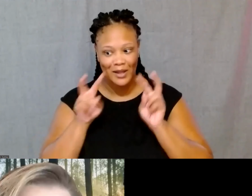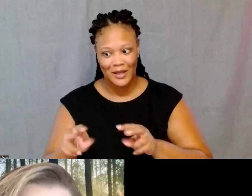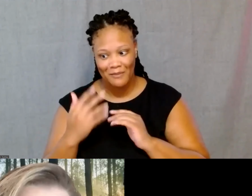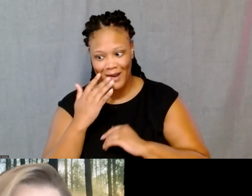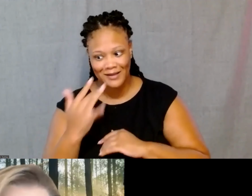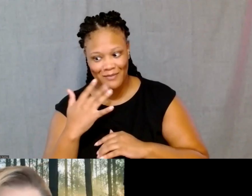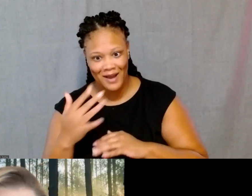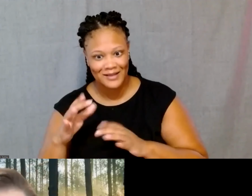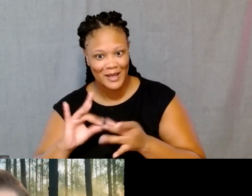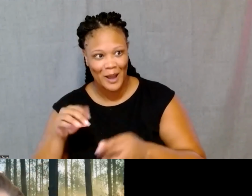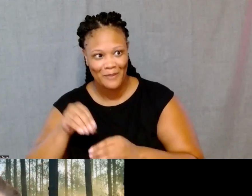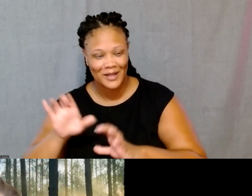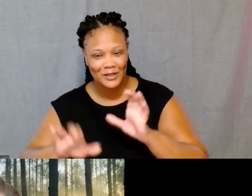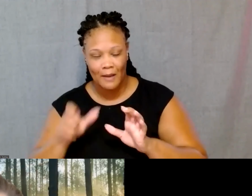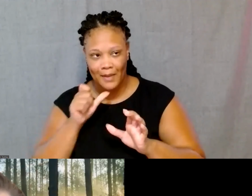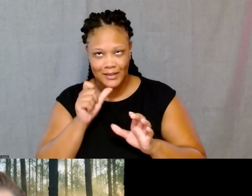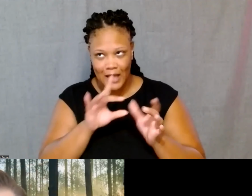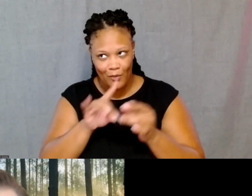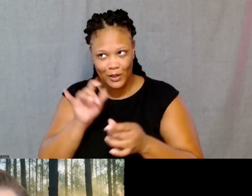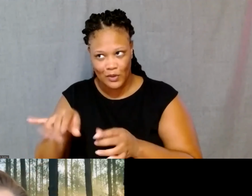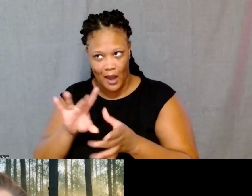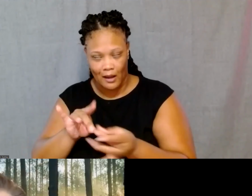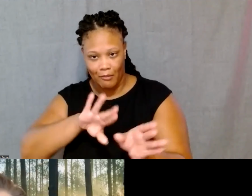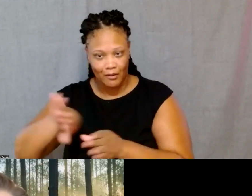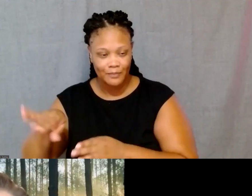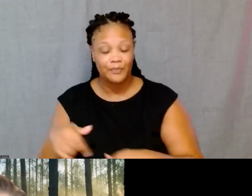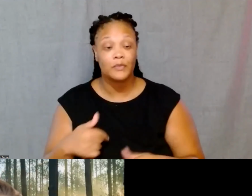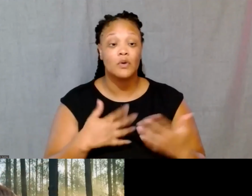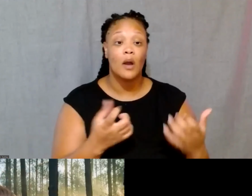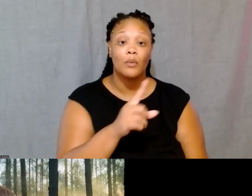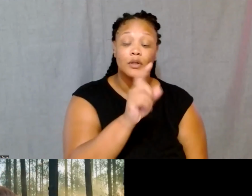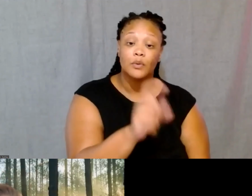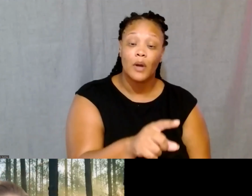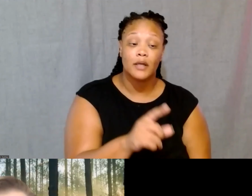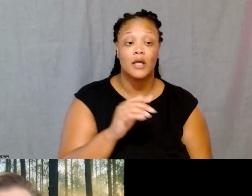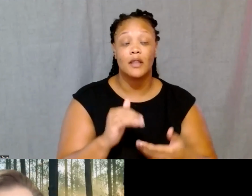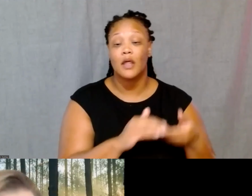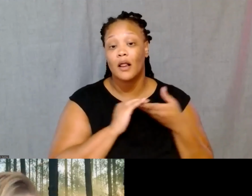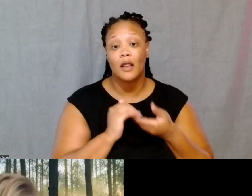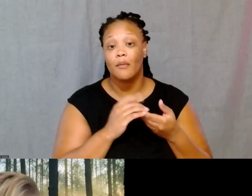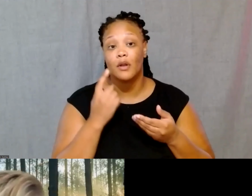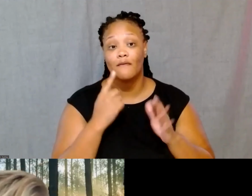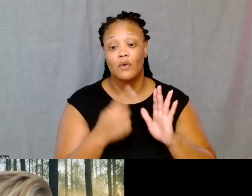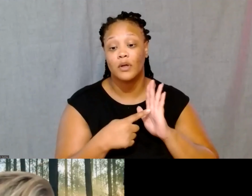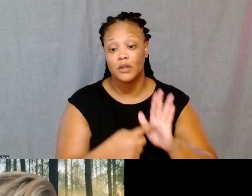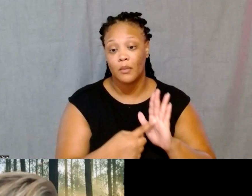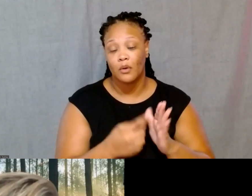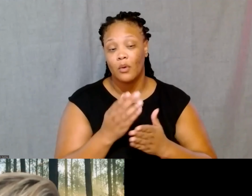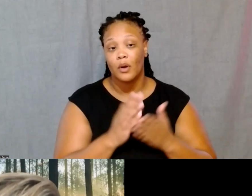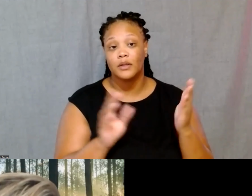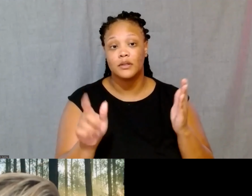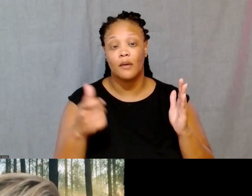isn't about that. I was going to ask, so if the collaborative, for example, or some other like a